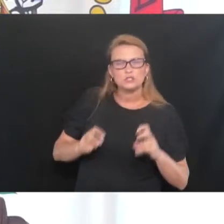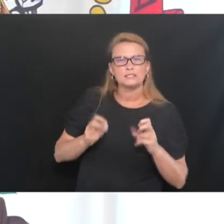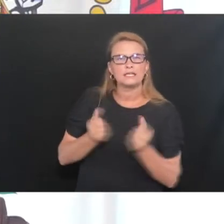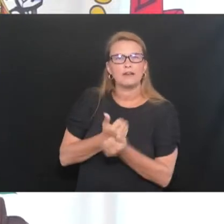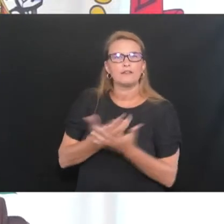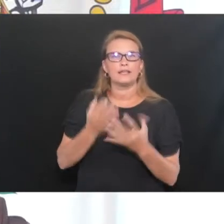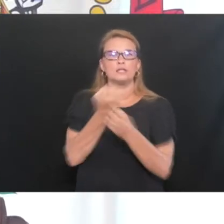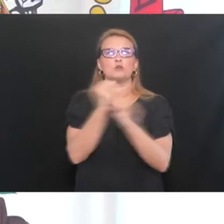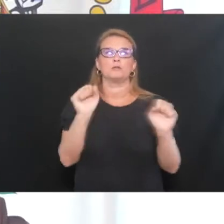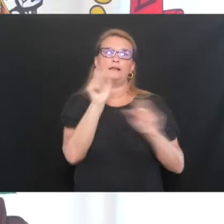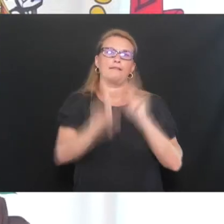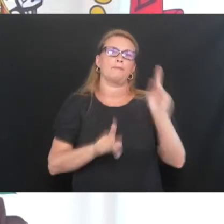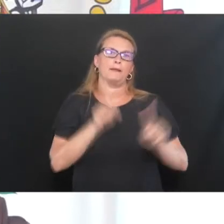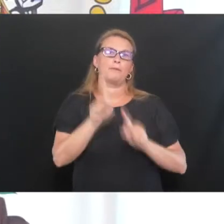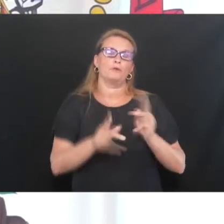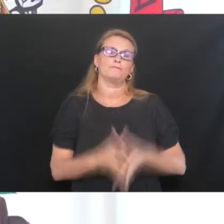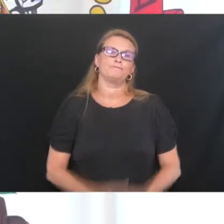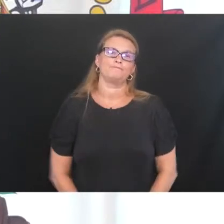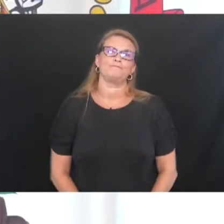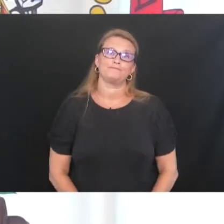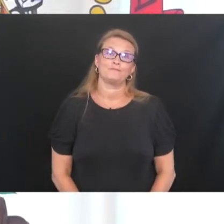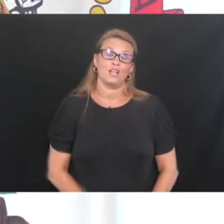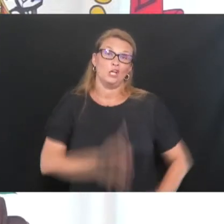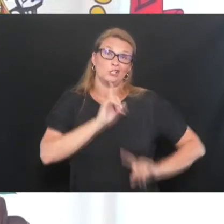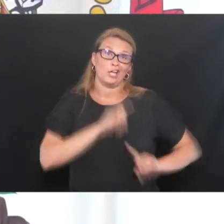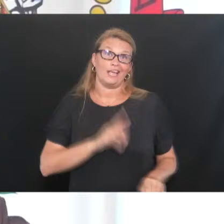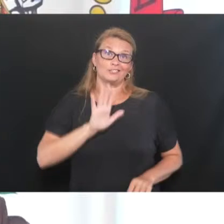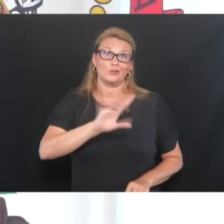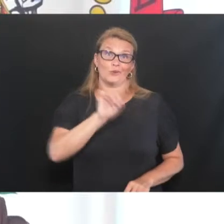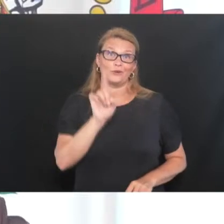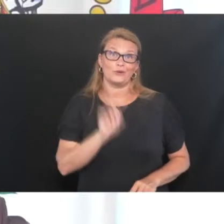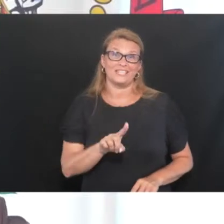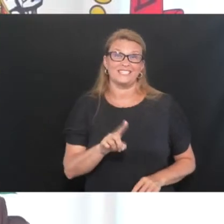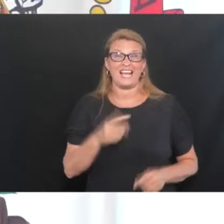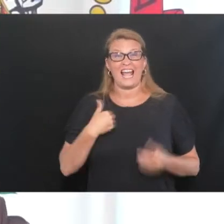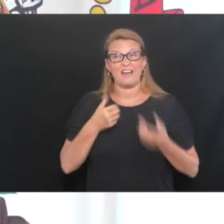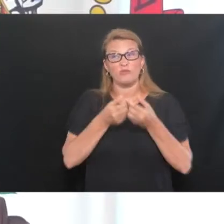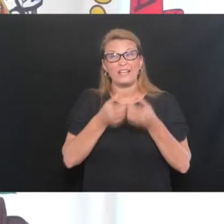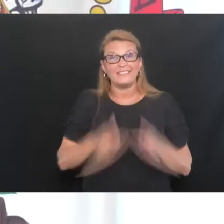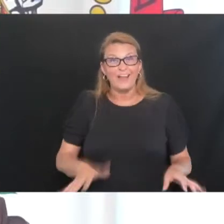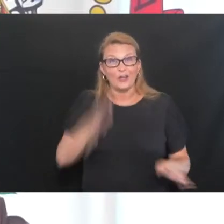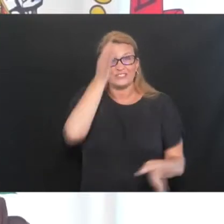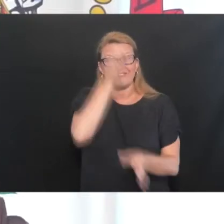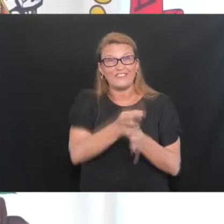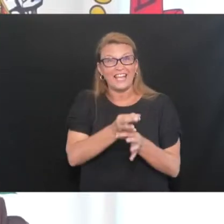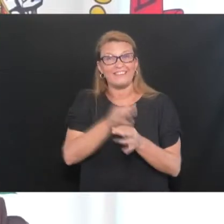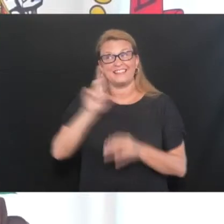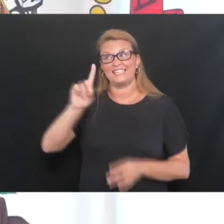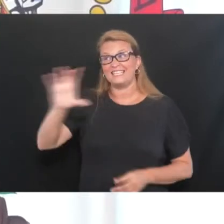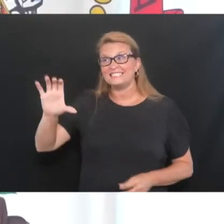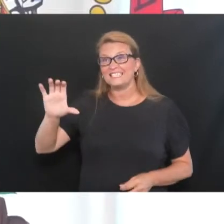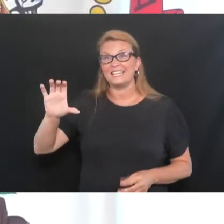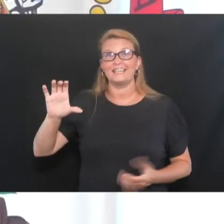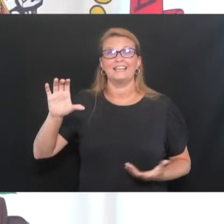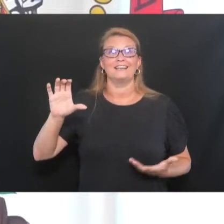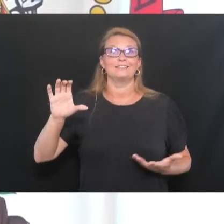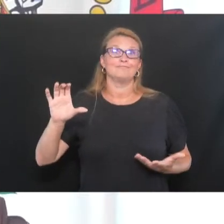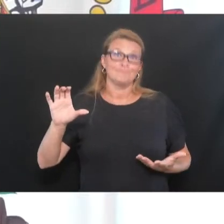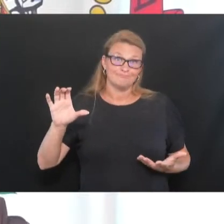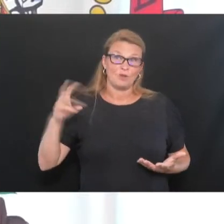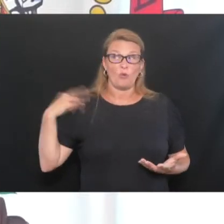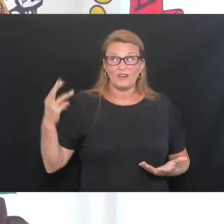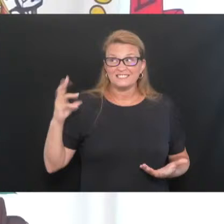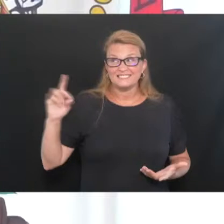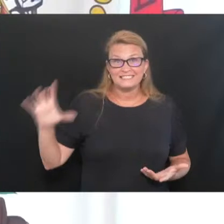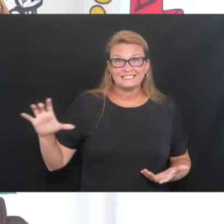our people. So Paul, to answer your question directly, have we all lost faith in DC in lots of ways? Well, if you